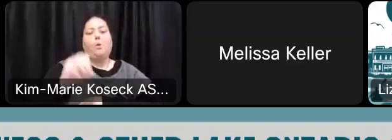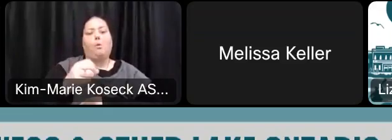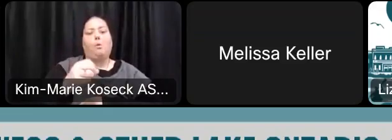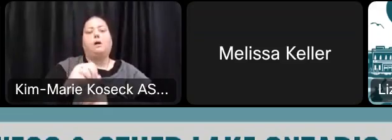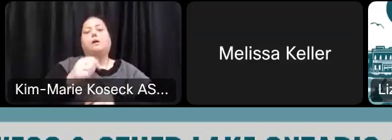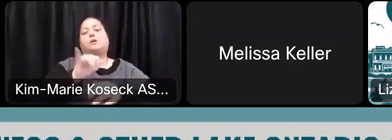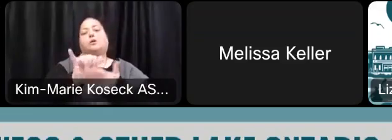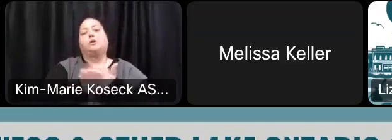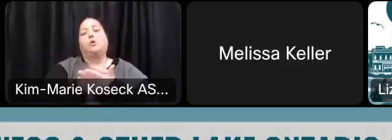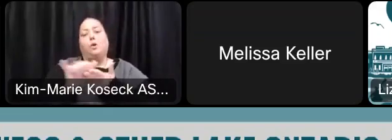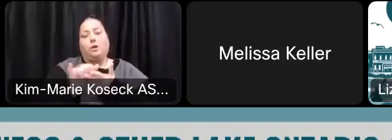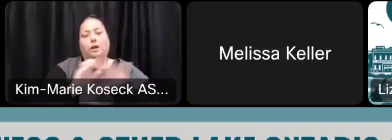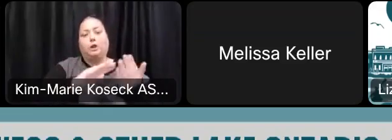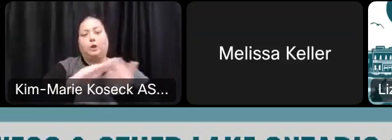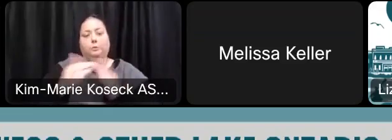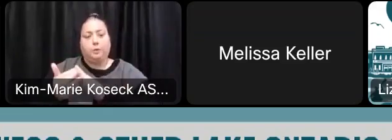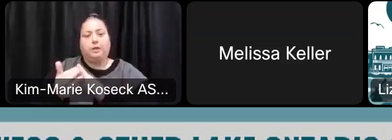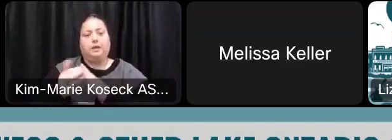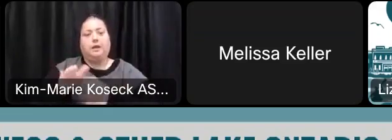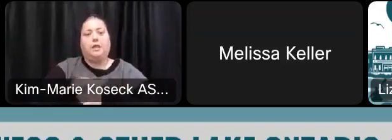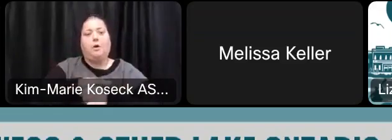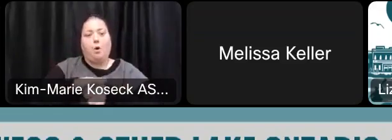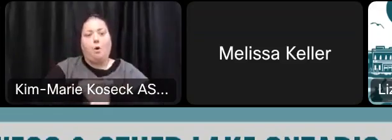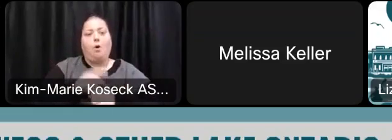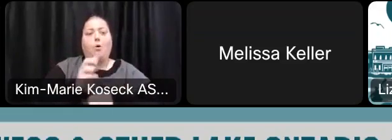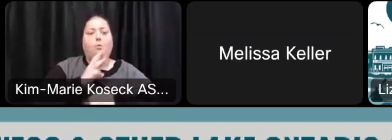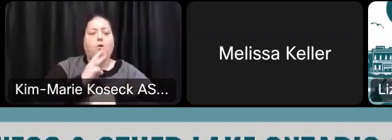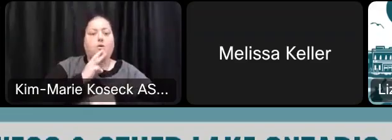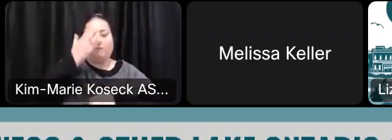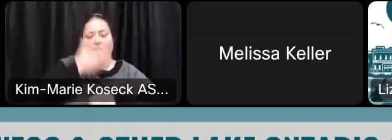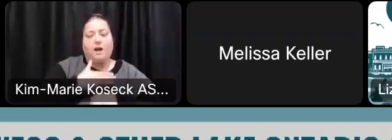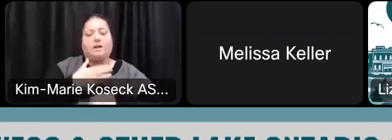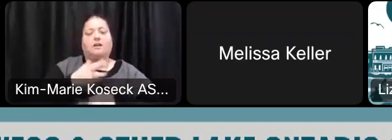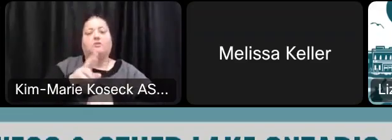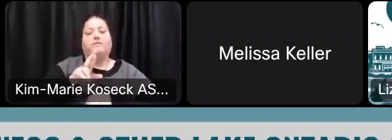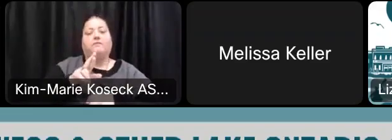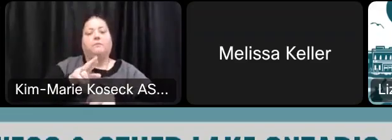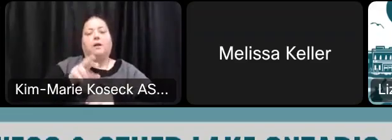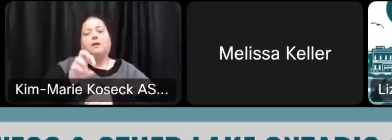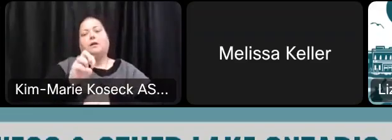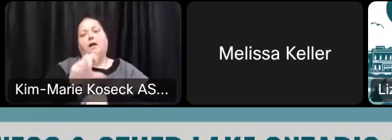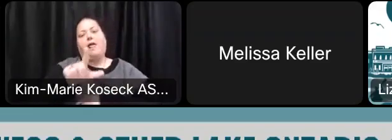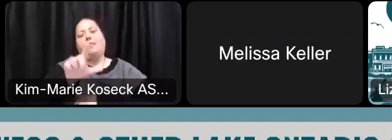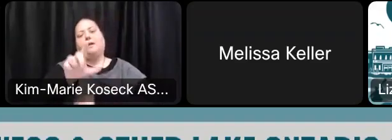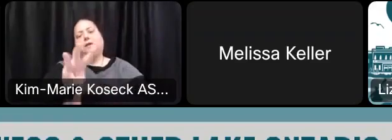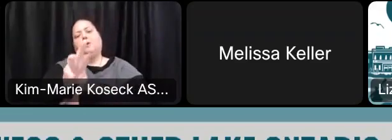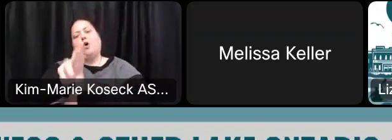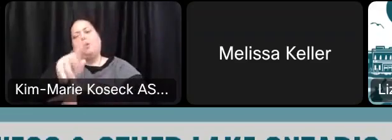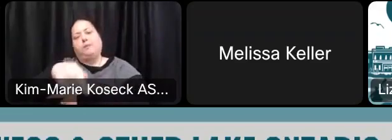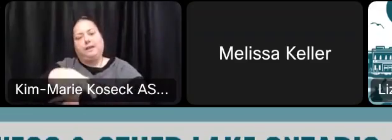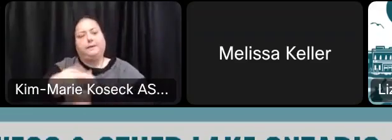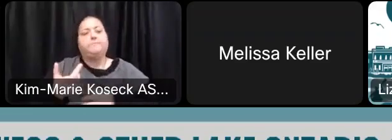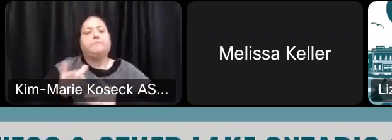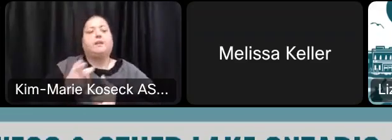initiative, community and a local waterfront revitalization program community. So they've gone through the